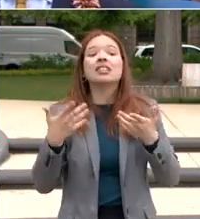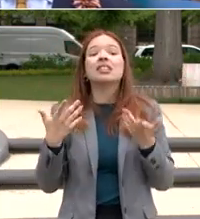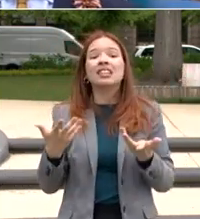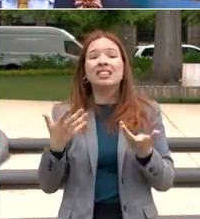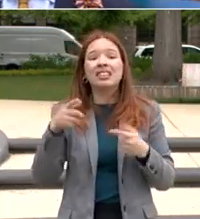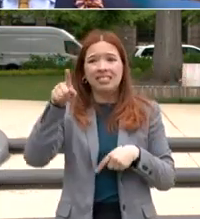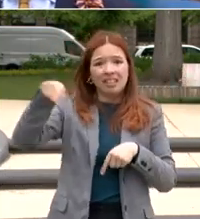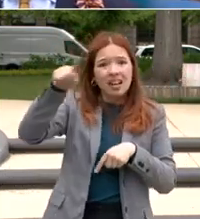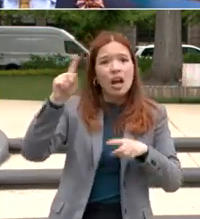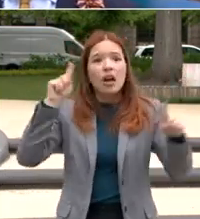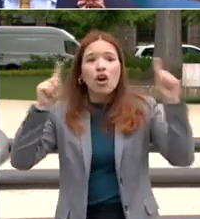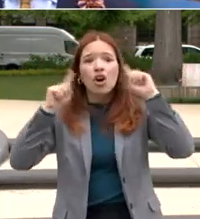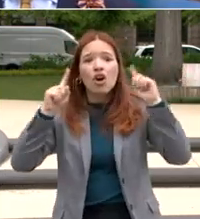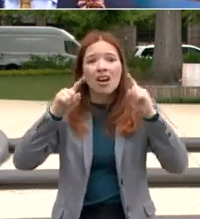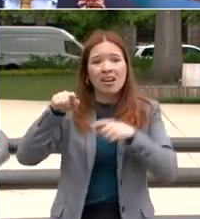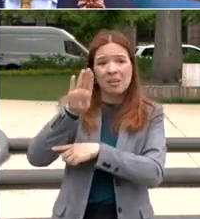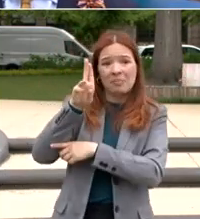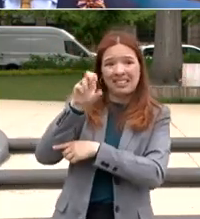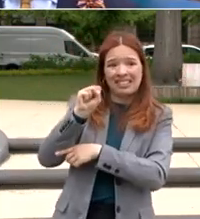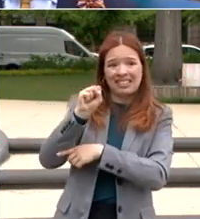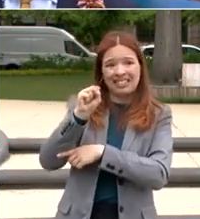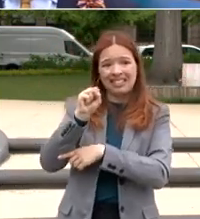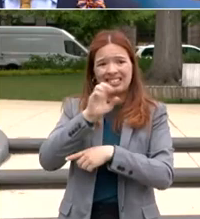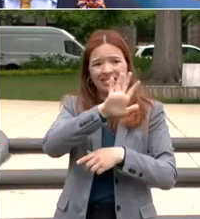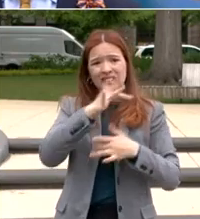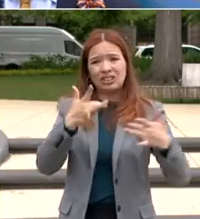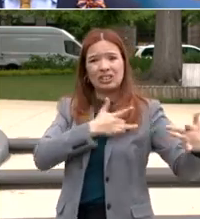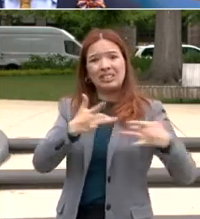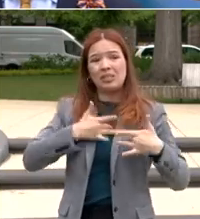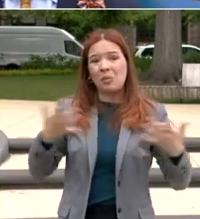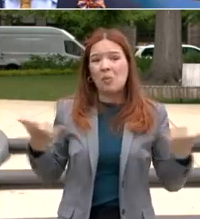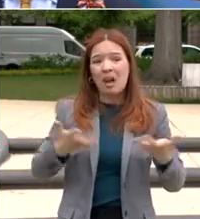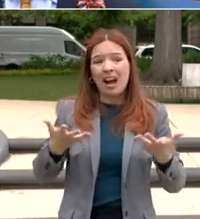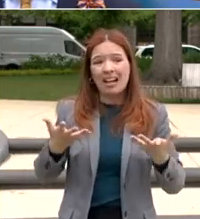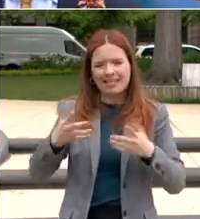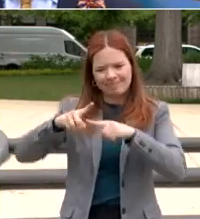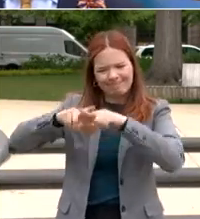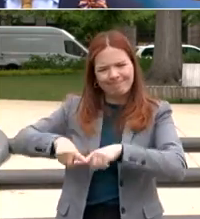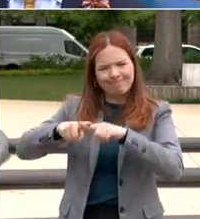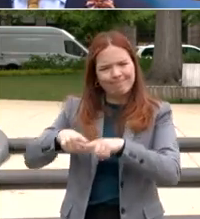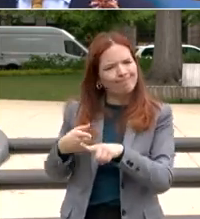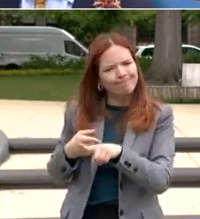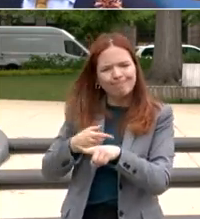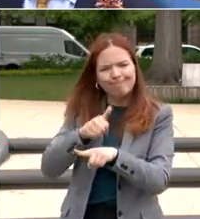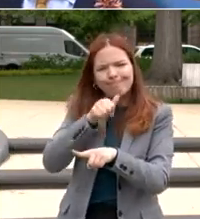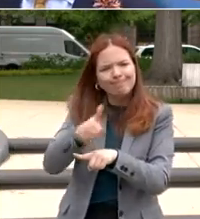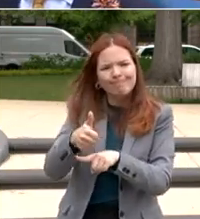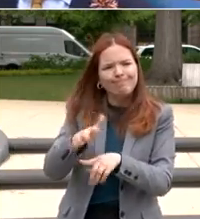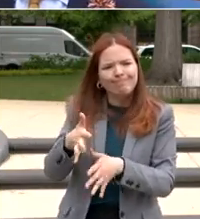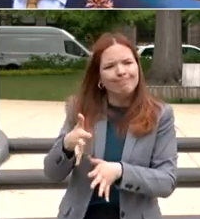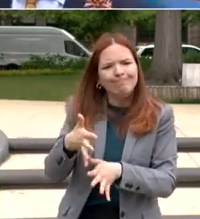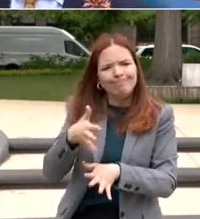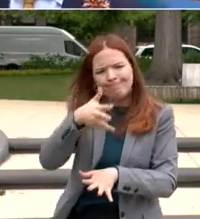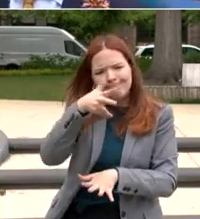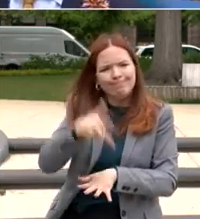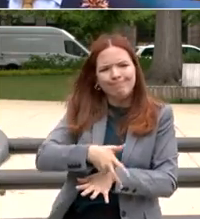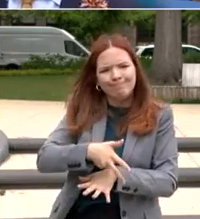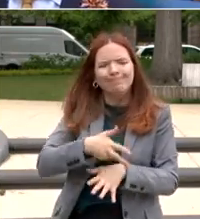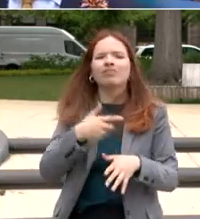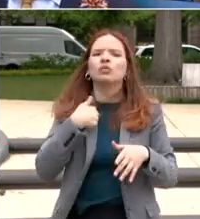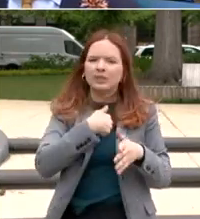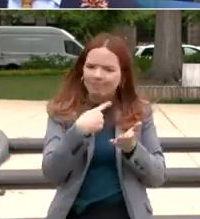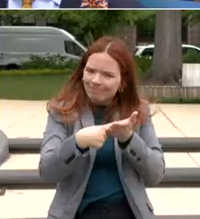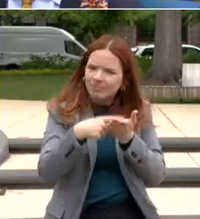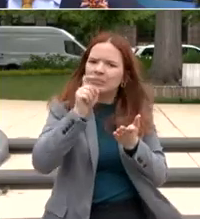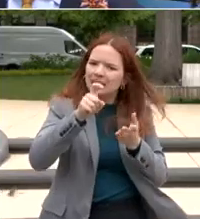is a lack of reliability and efficiency, and that's exactly what this project represents. I also want to note that on K Street